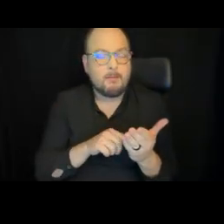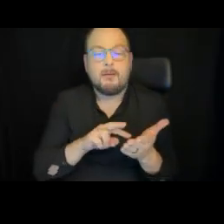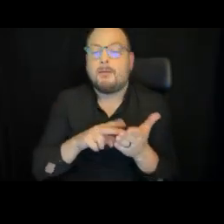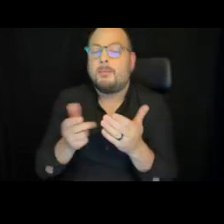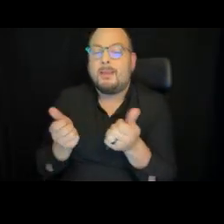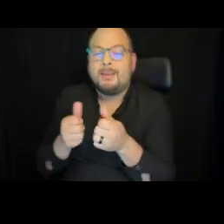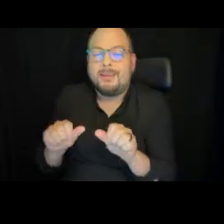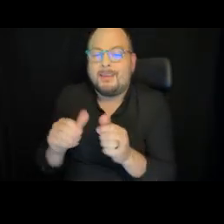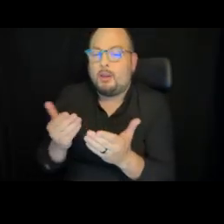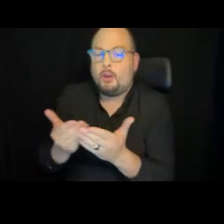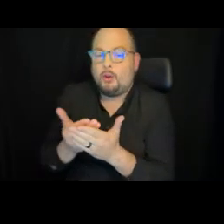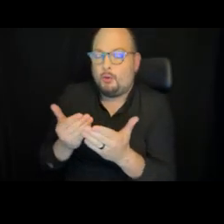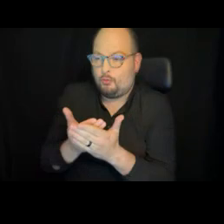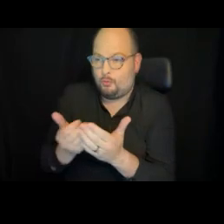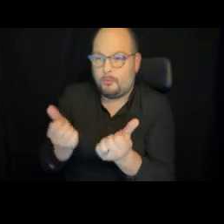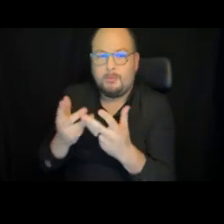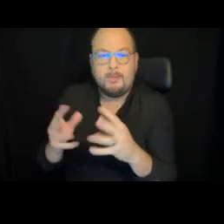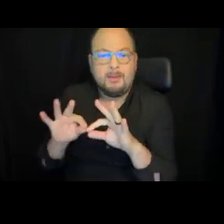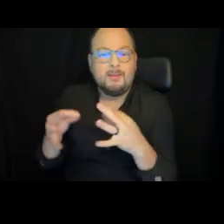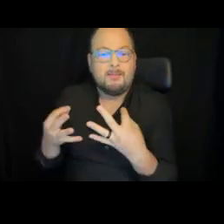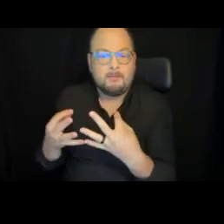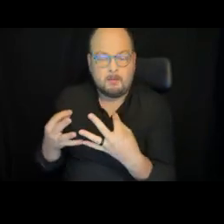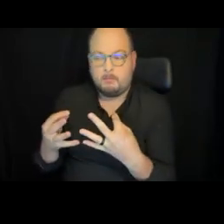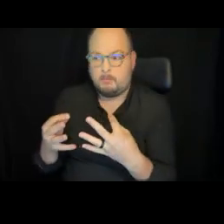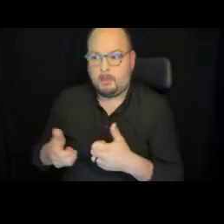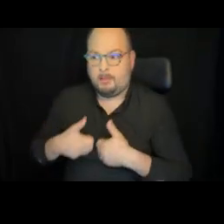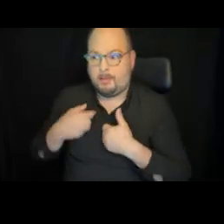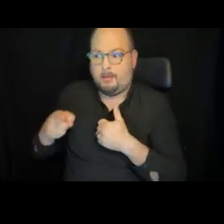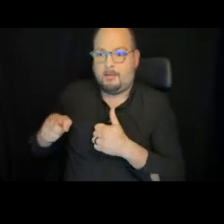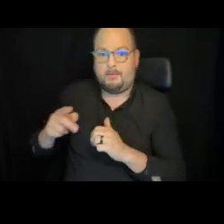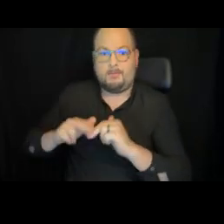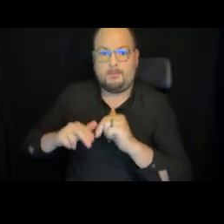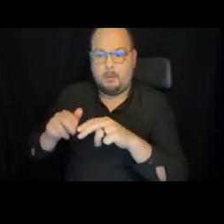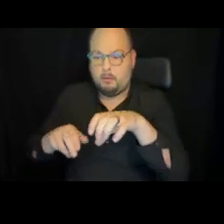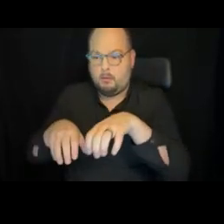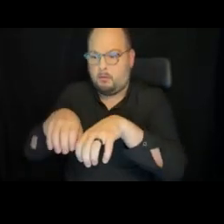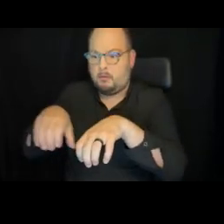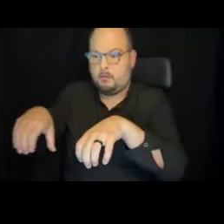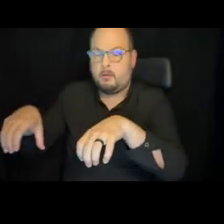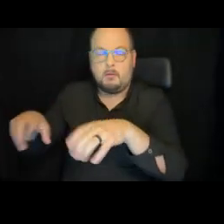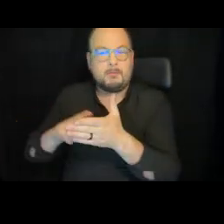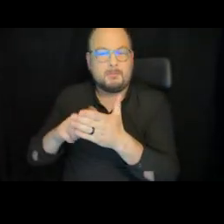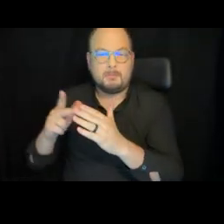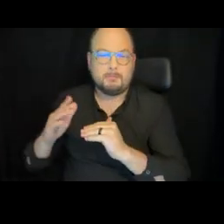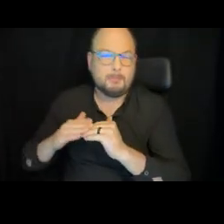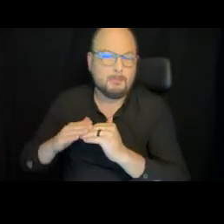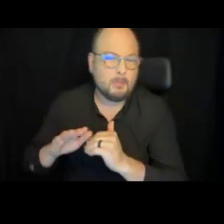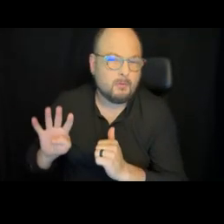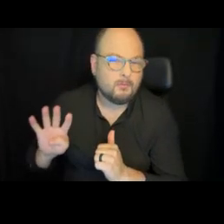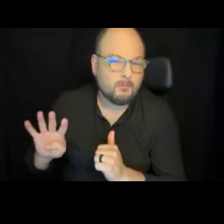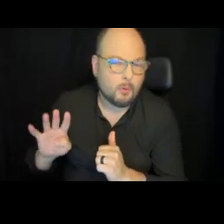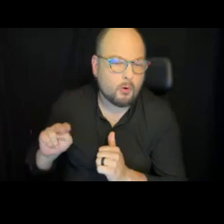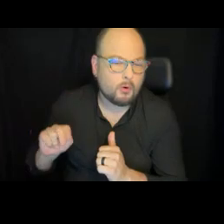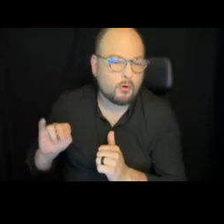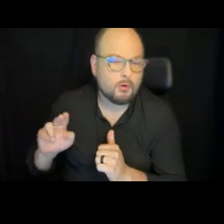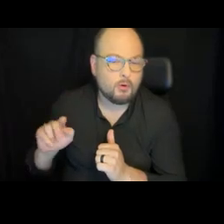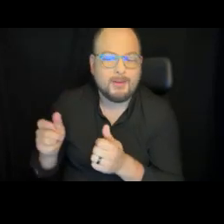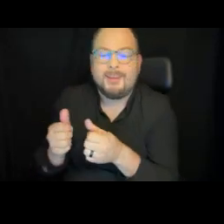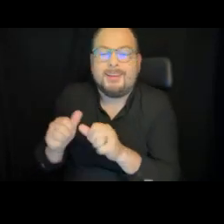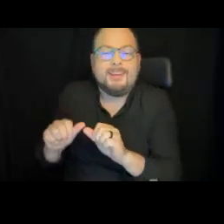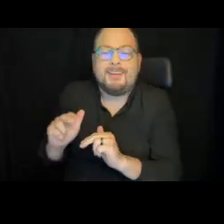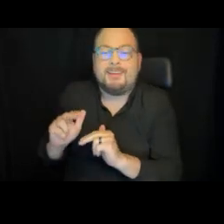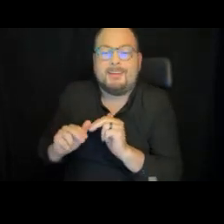with 4 or more dwelling units built for occupancy after March 13,